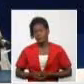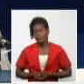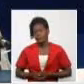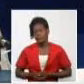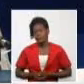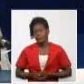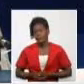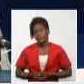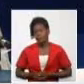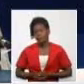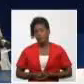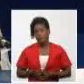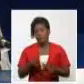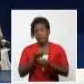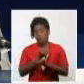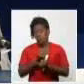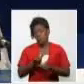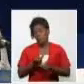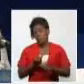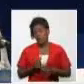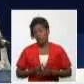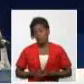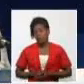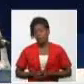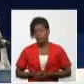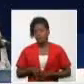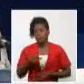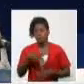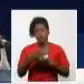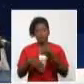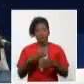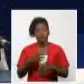resuscitating him, it was not possible to revive him.